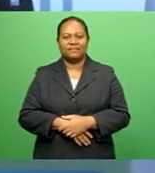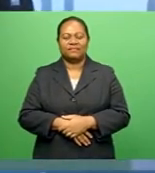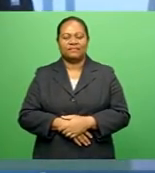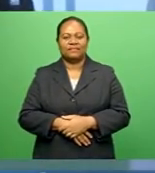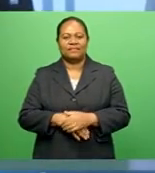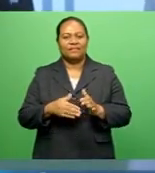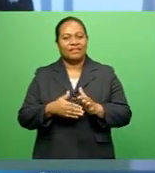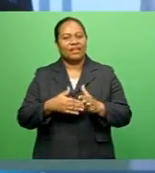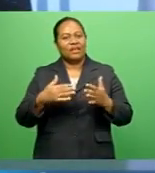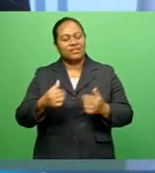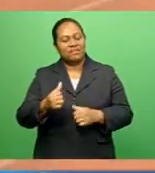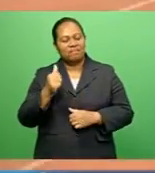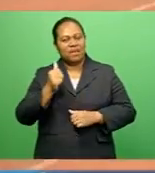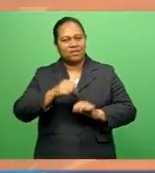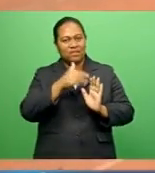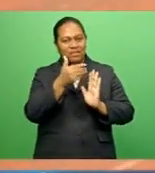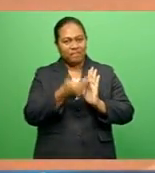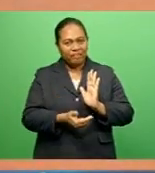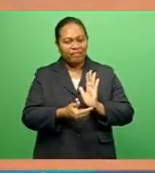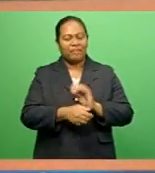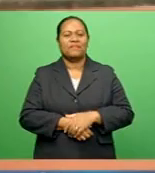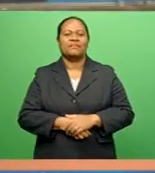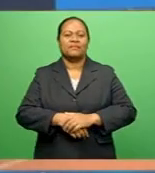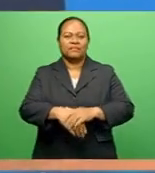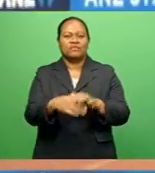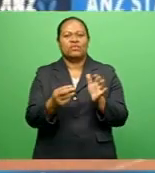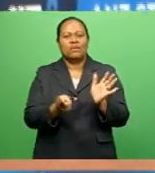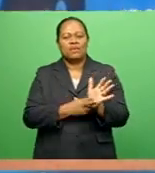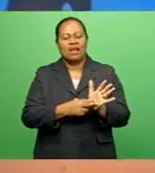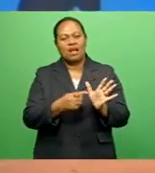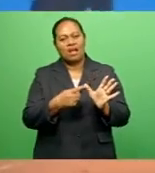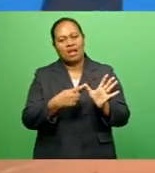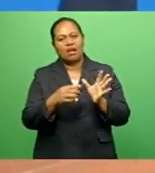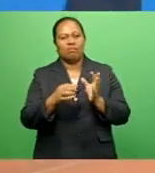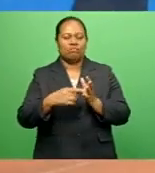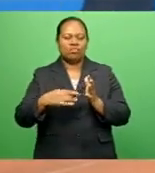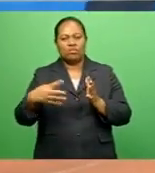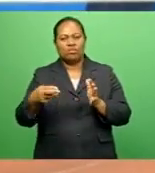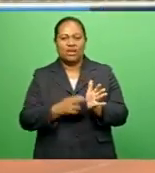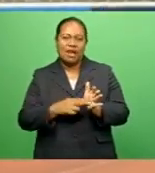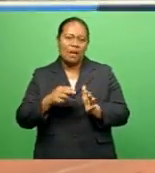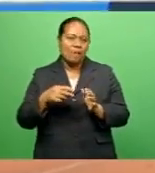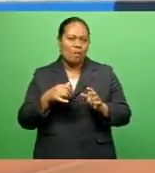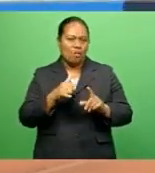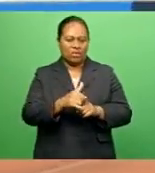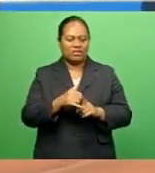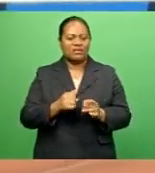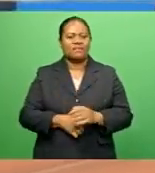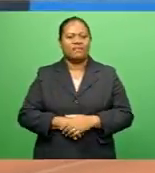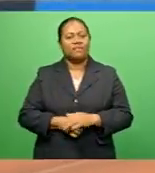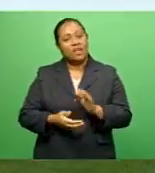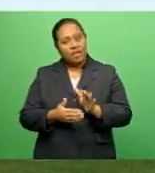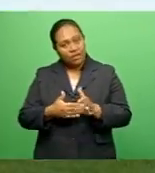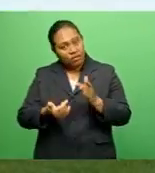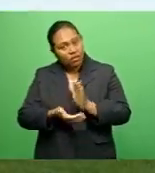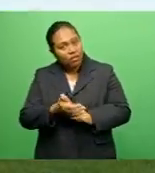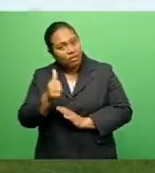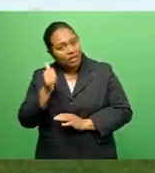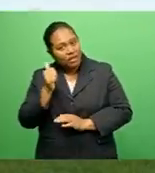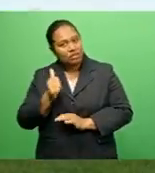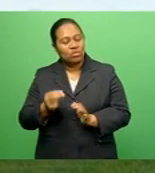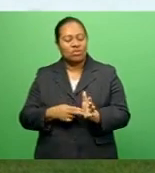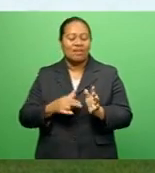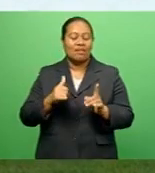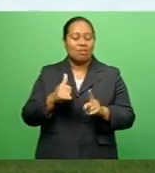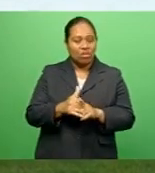It's back to the drawing board for the girls from Nambukembuke. Our expectation for this year, we have to go back now in Namosi. We have to